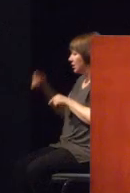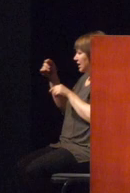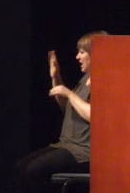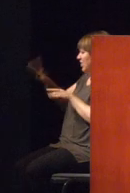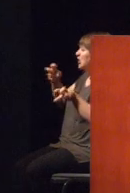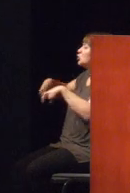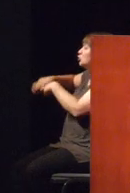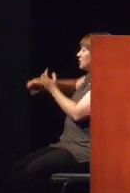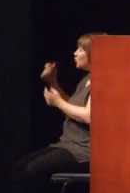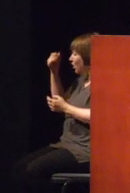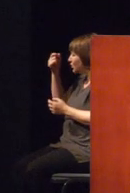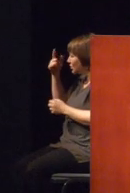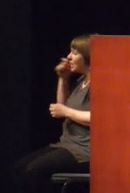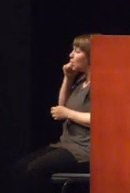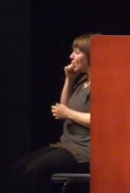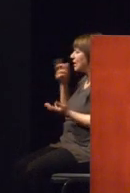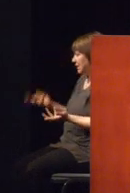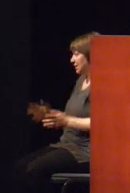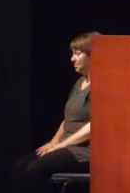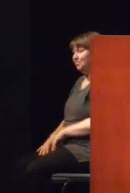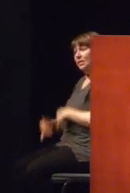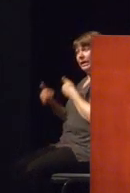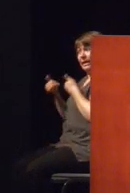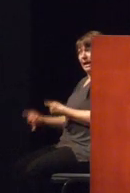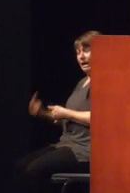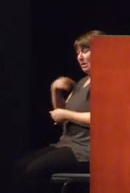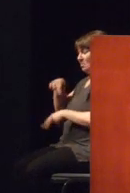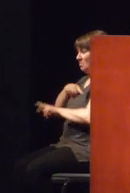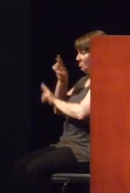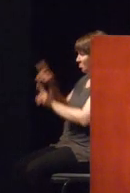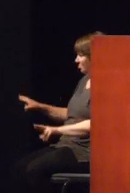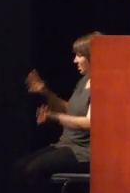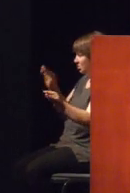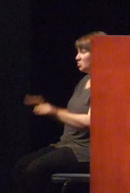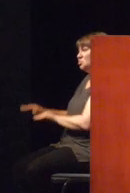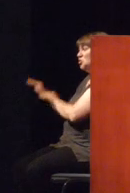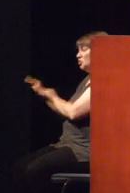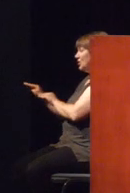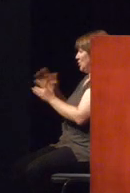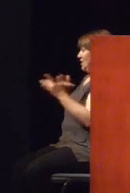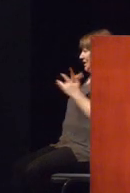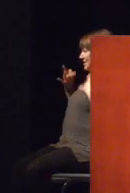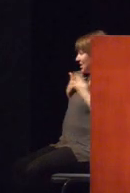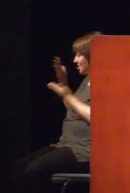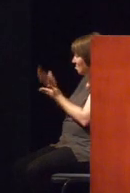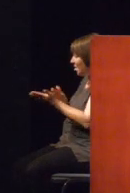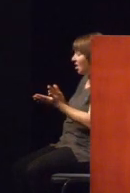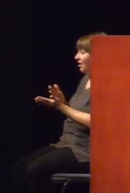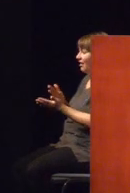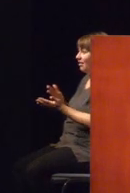race. So now we are ready to move into an exciting part of